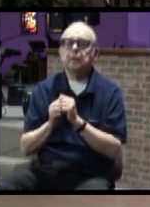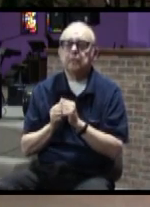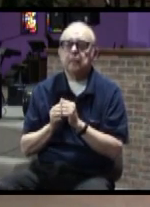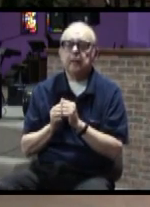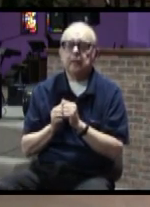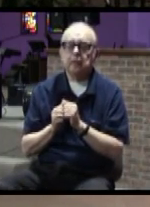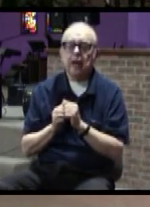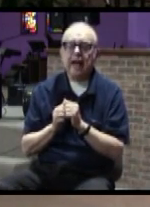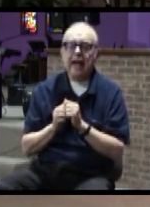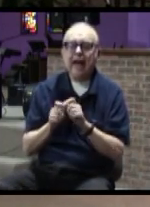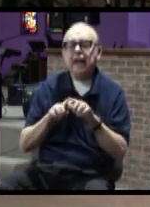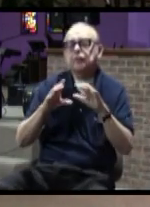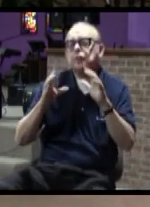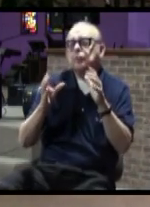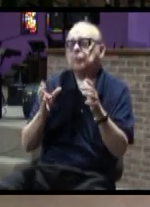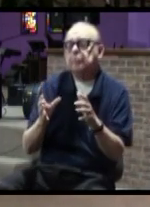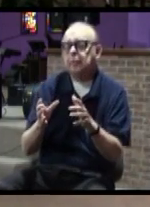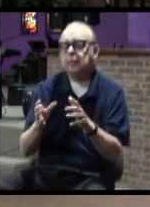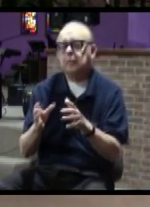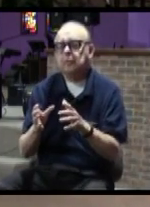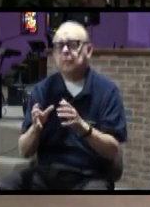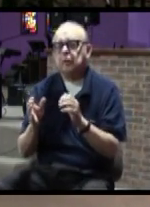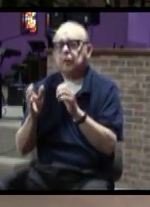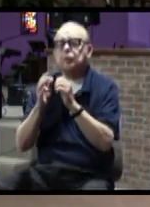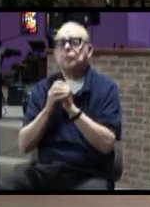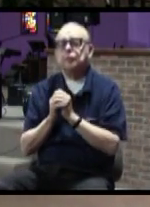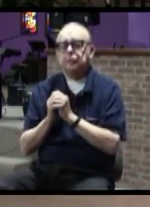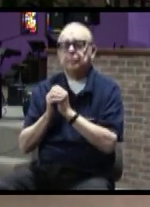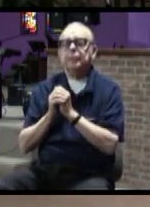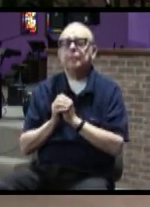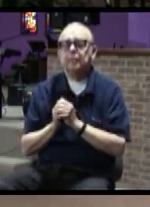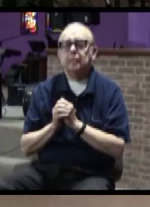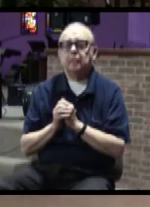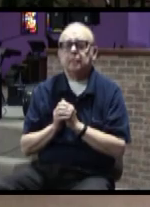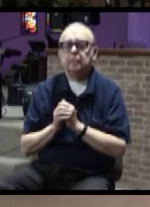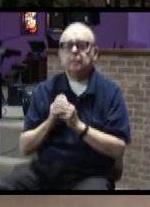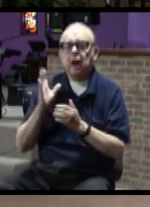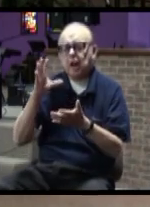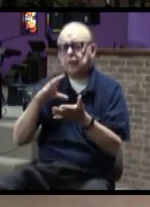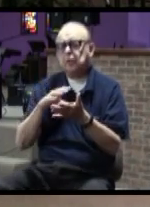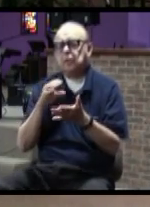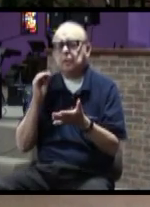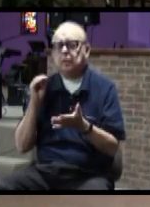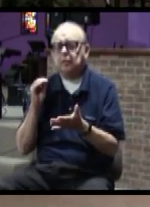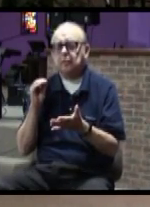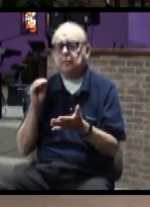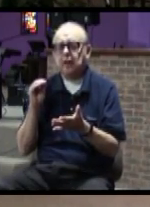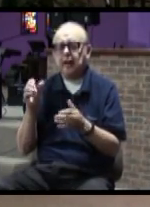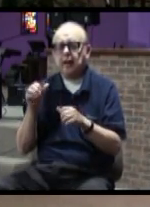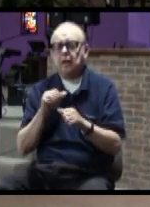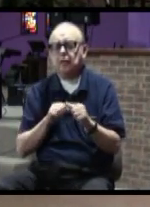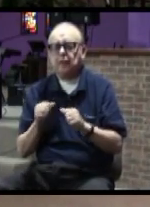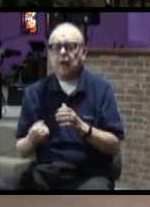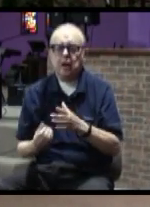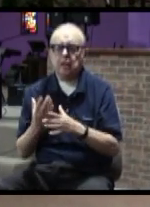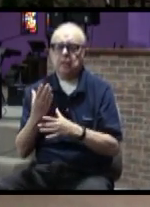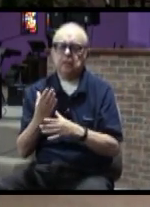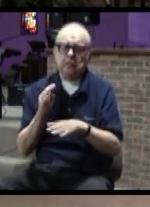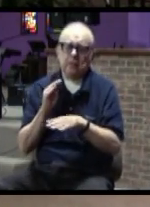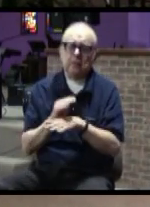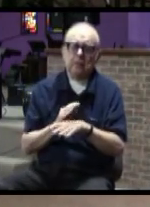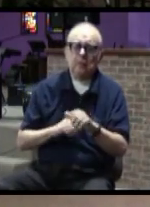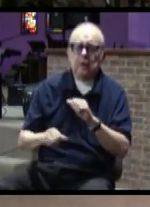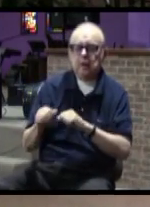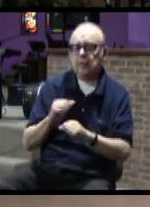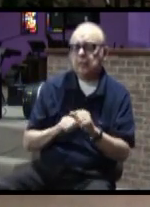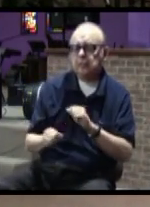together corporately to worship, to learn, to fellowship, to